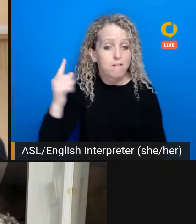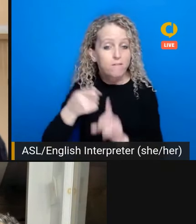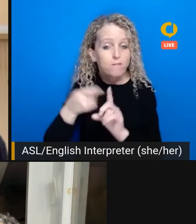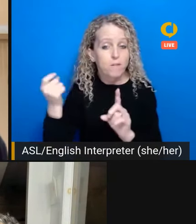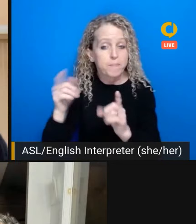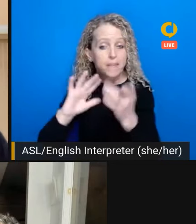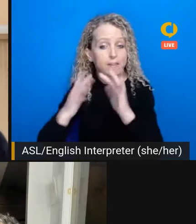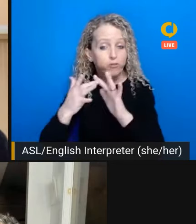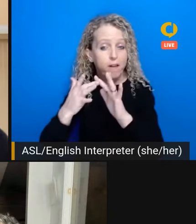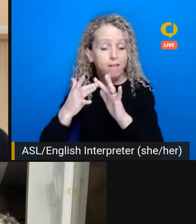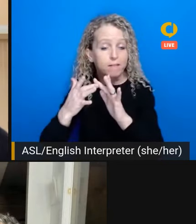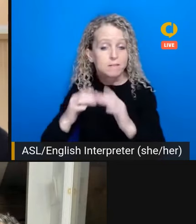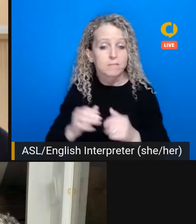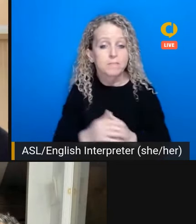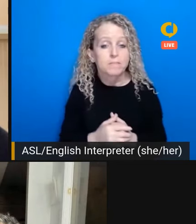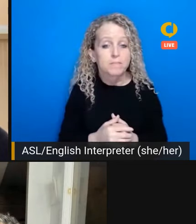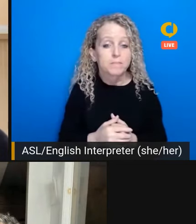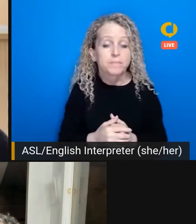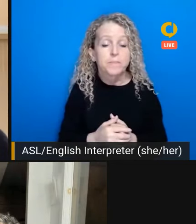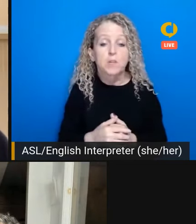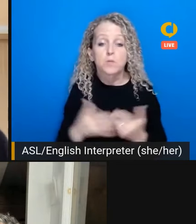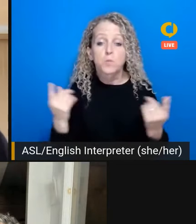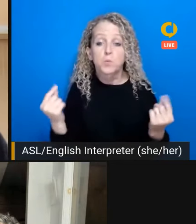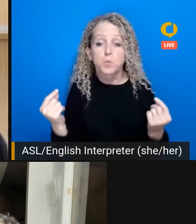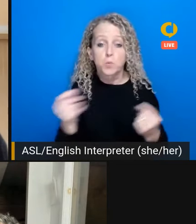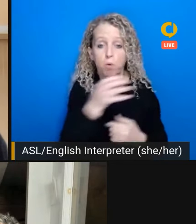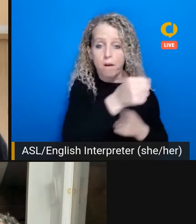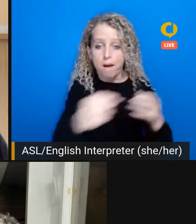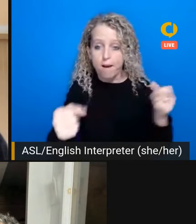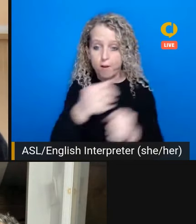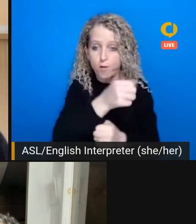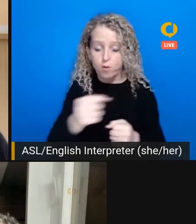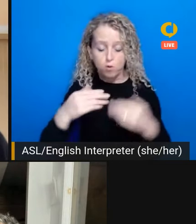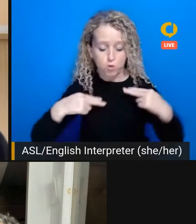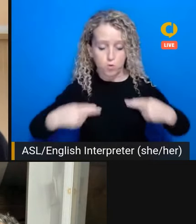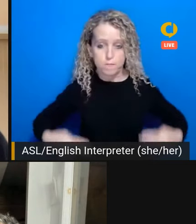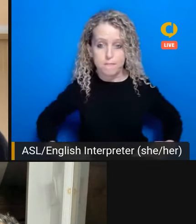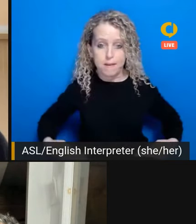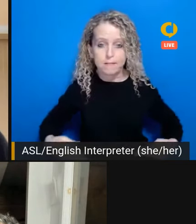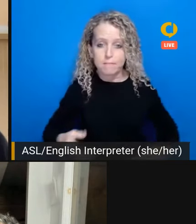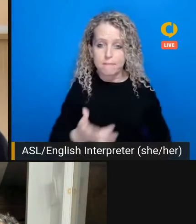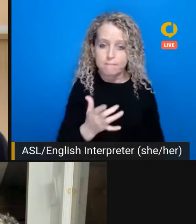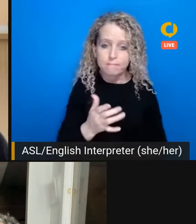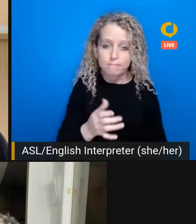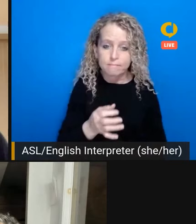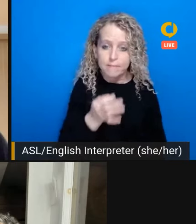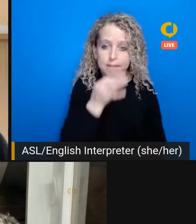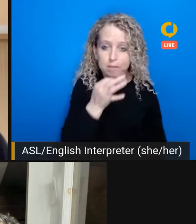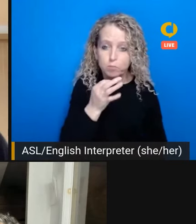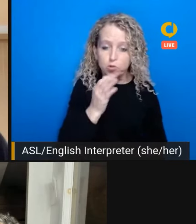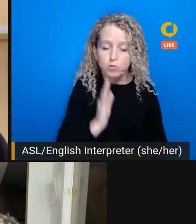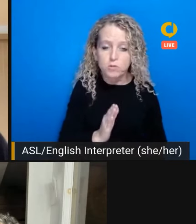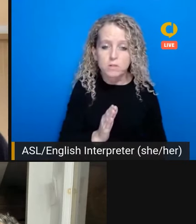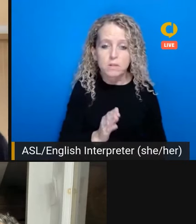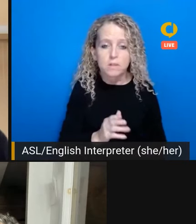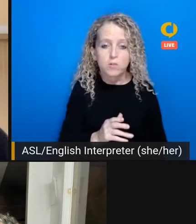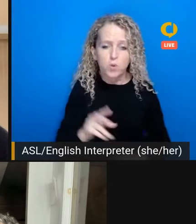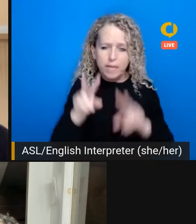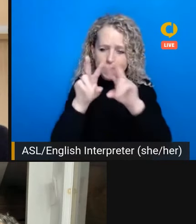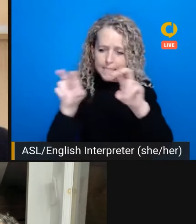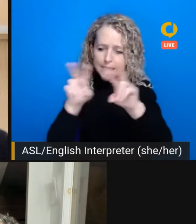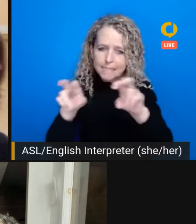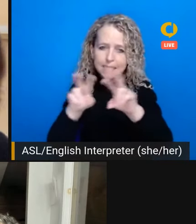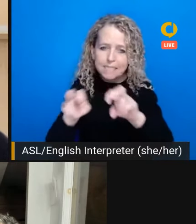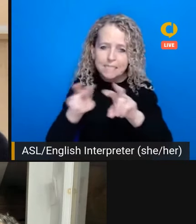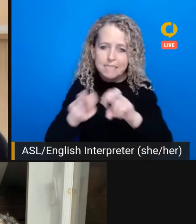So then they bring in the experts. They are the human experts. One by one, they vetted every single traffic to